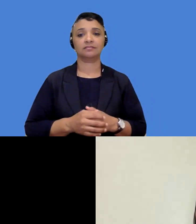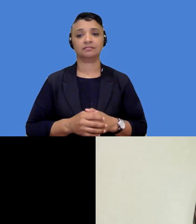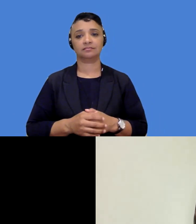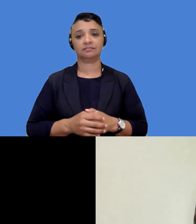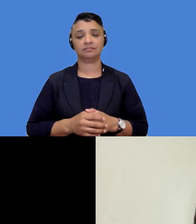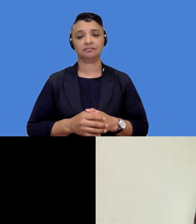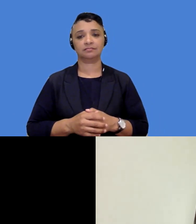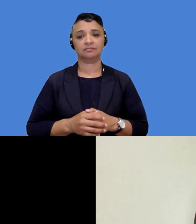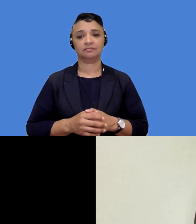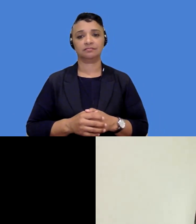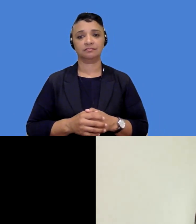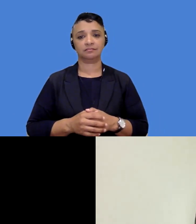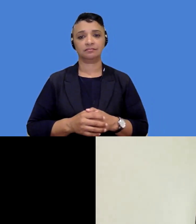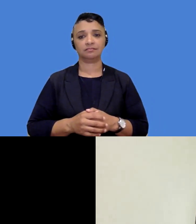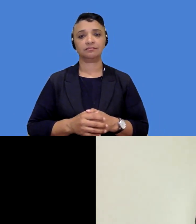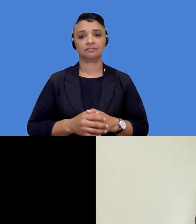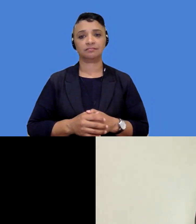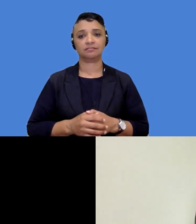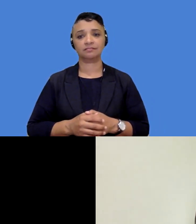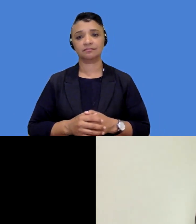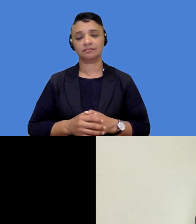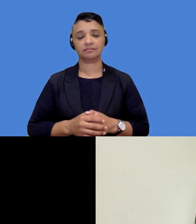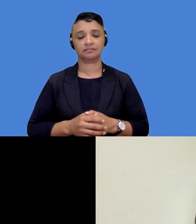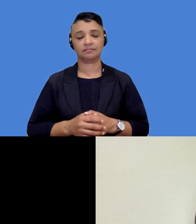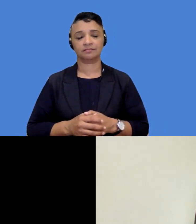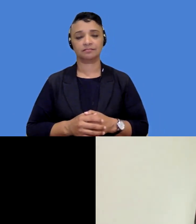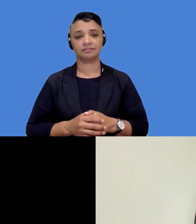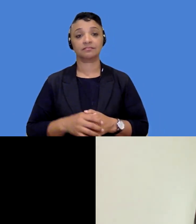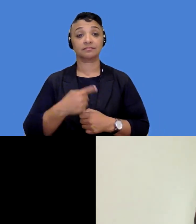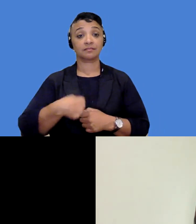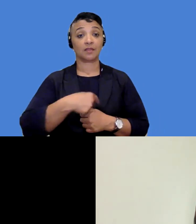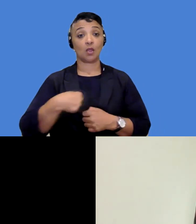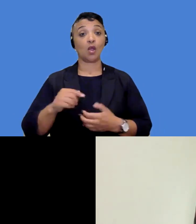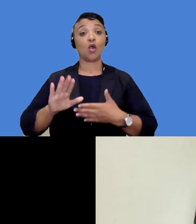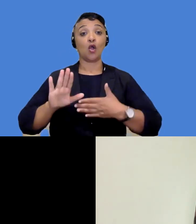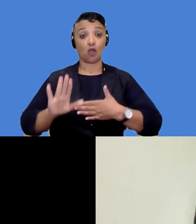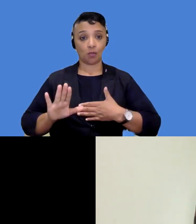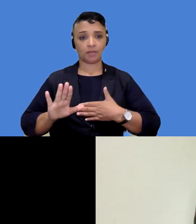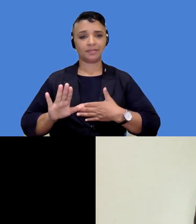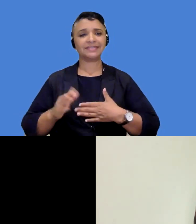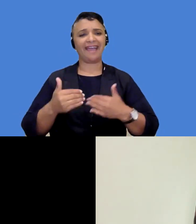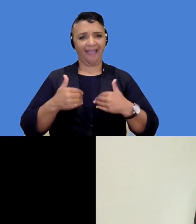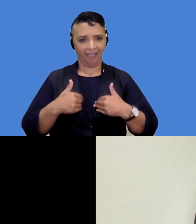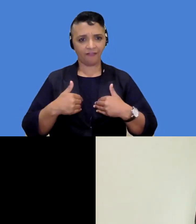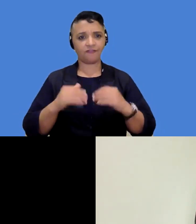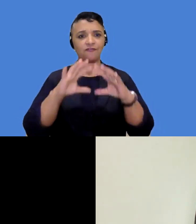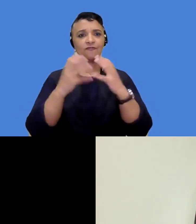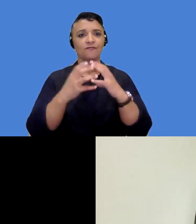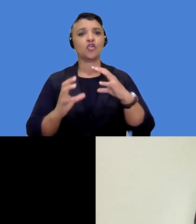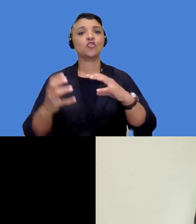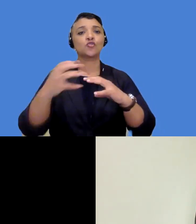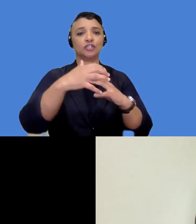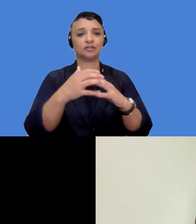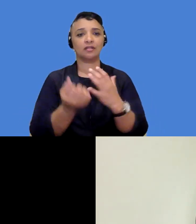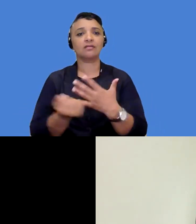extent do the commitments reflect regional priorities? So to what